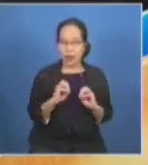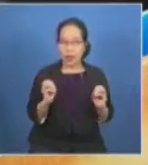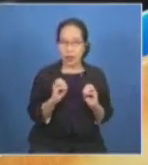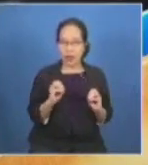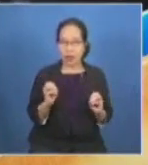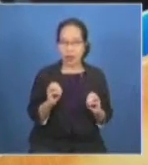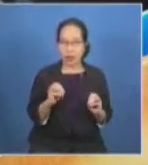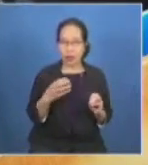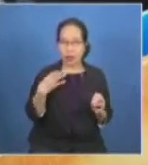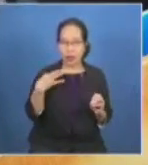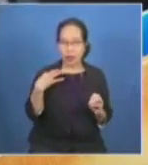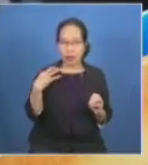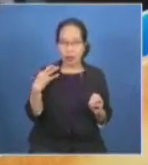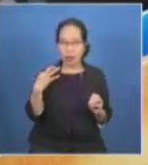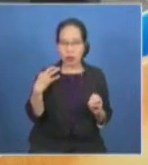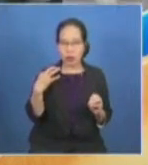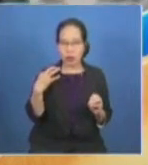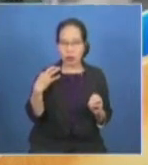because